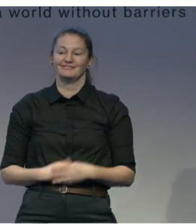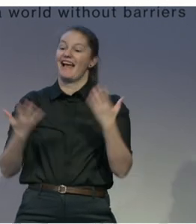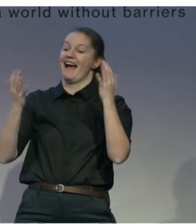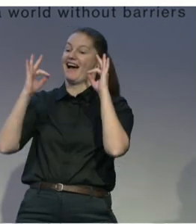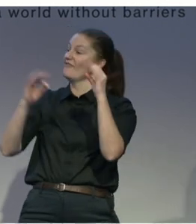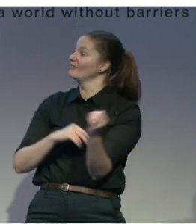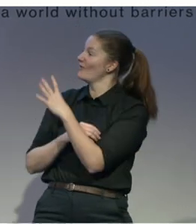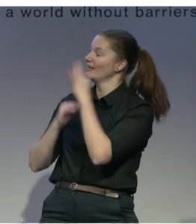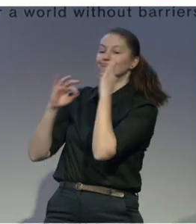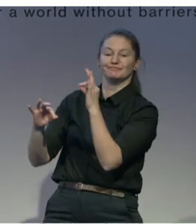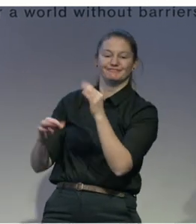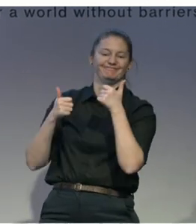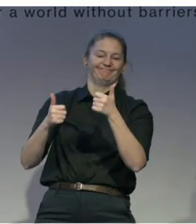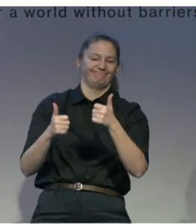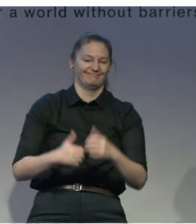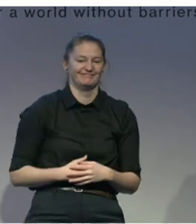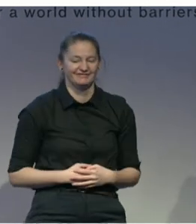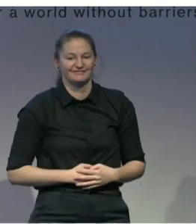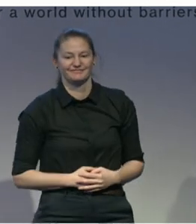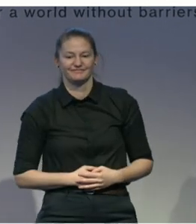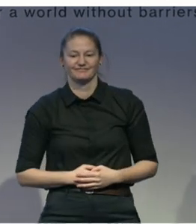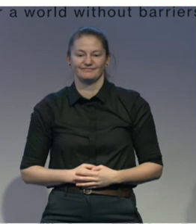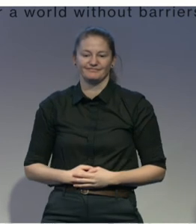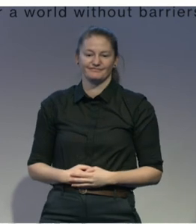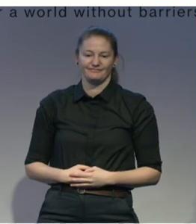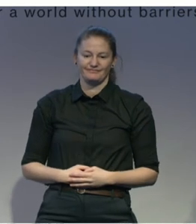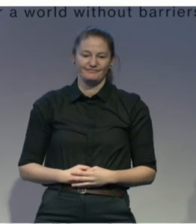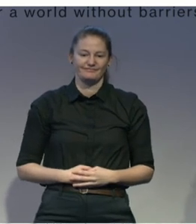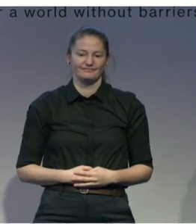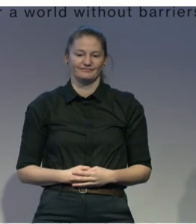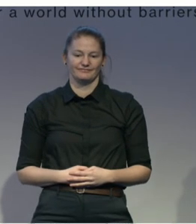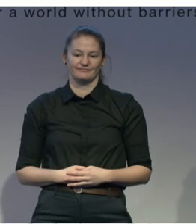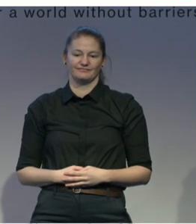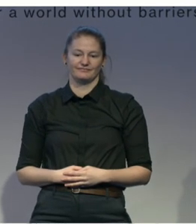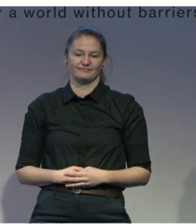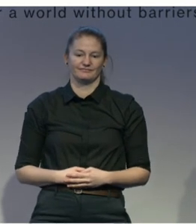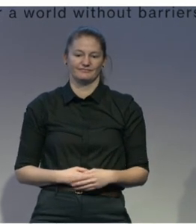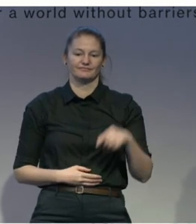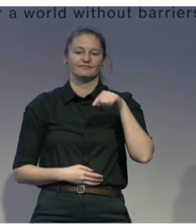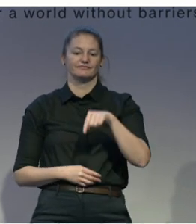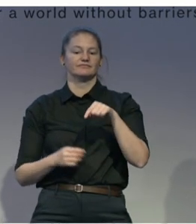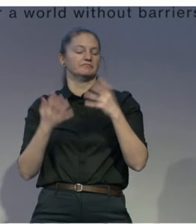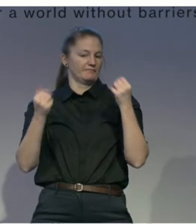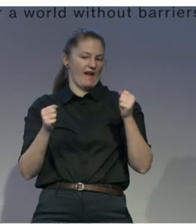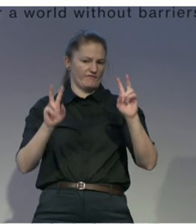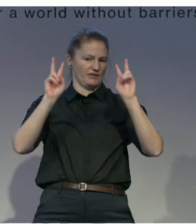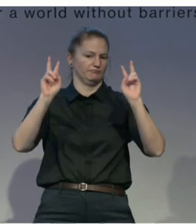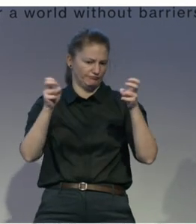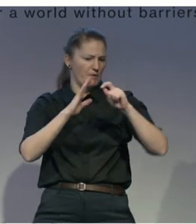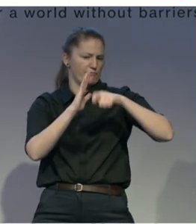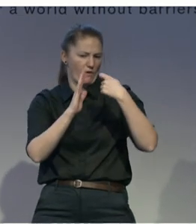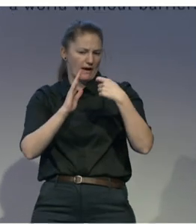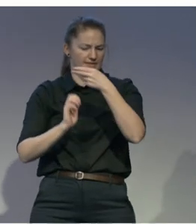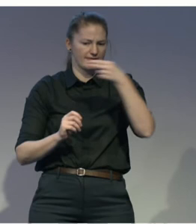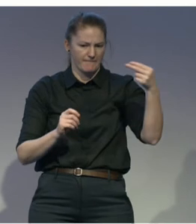Disability and Development Foundation implements a community-based inclusive development project supported by